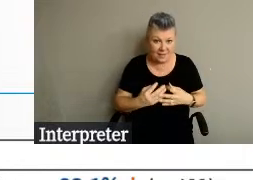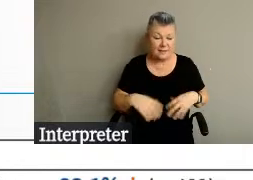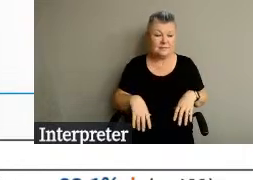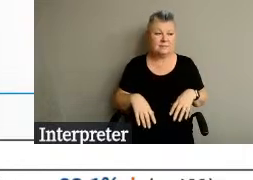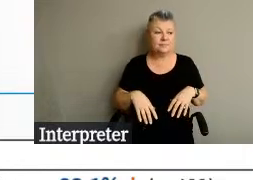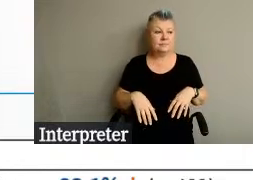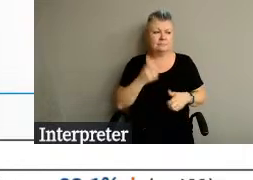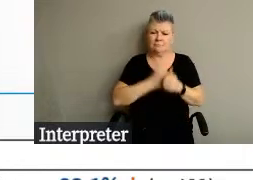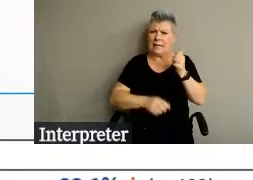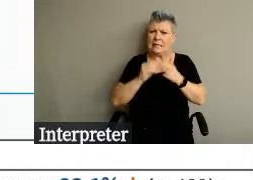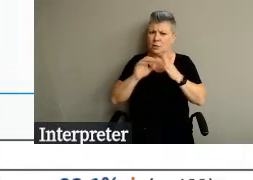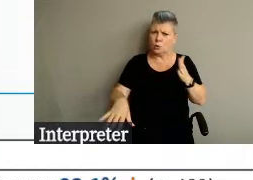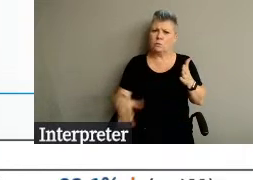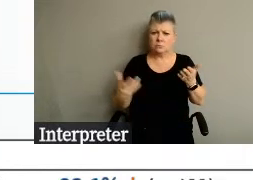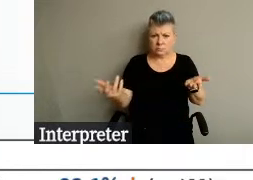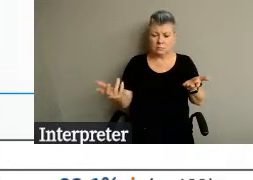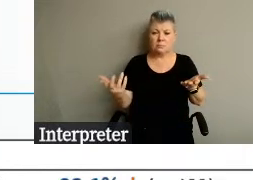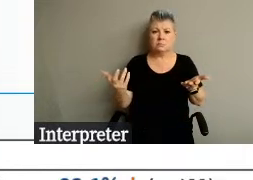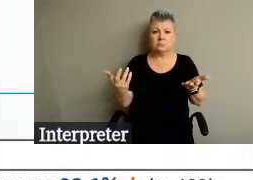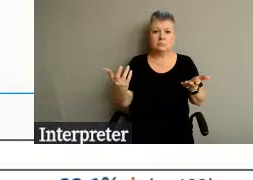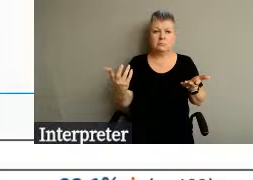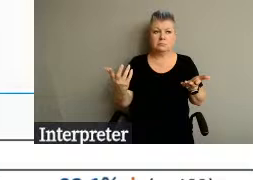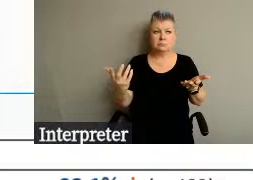needs, they encourage them to come in.